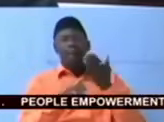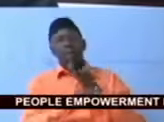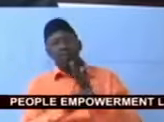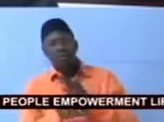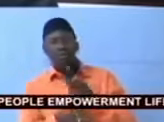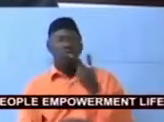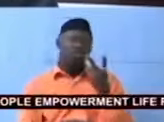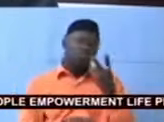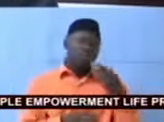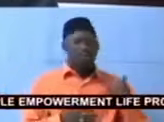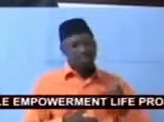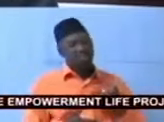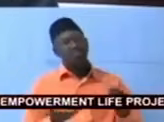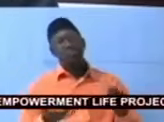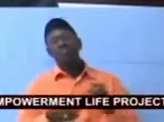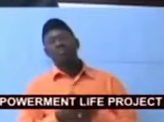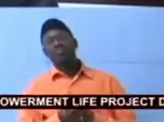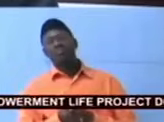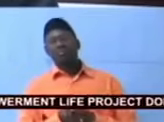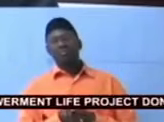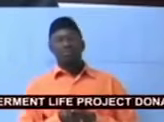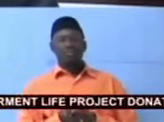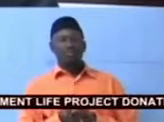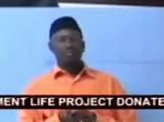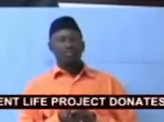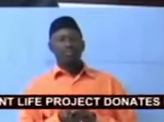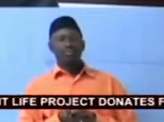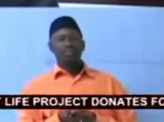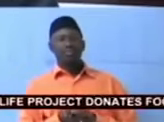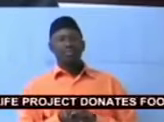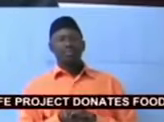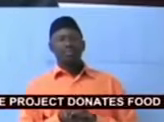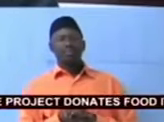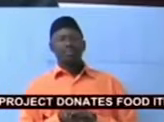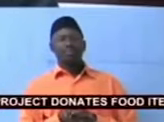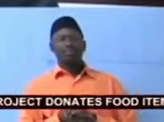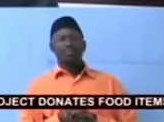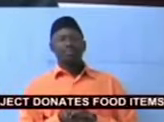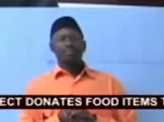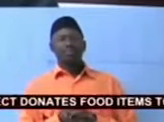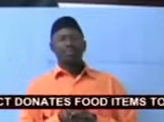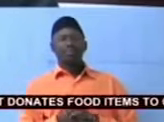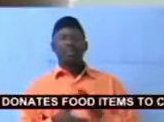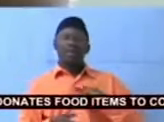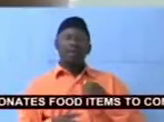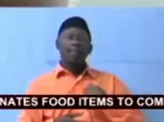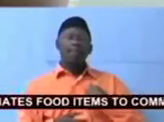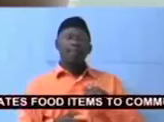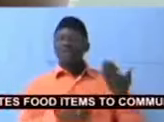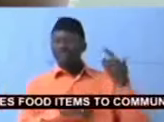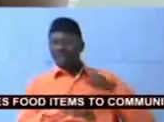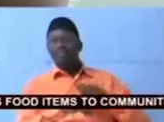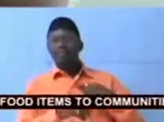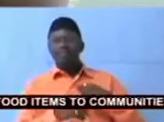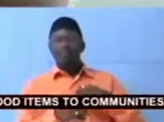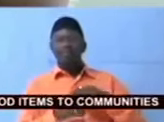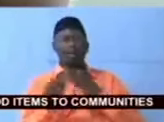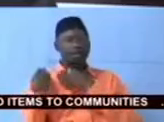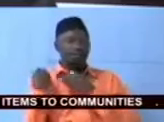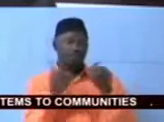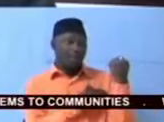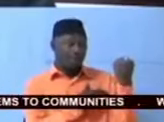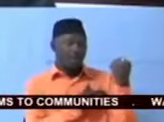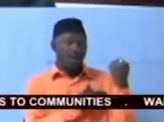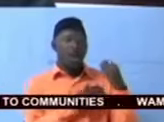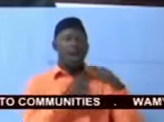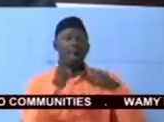yo xamné ni tefar nit la ak diganté nit ak nit tamen ay layo. And my powers regarding handling civil cases,